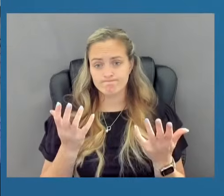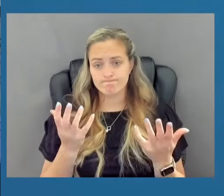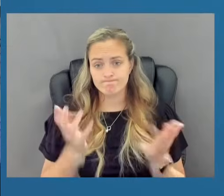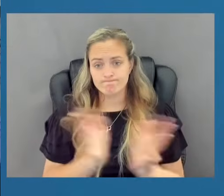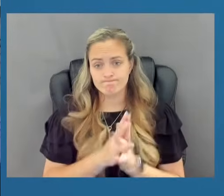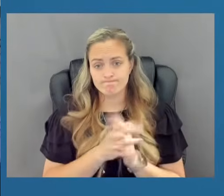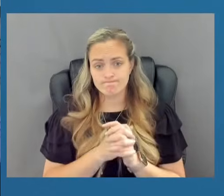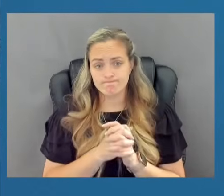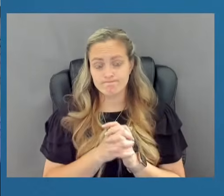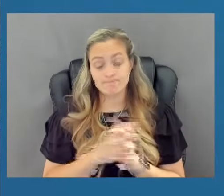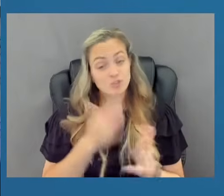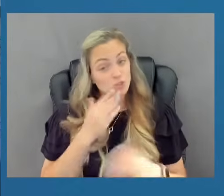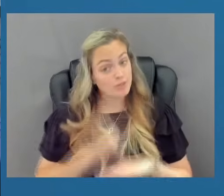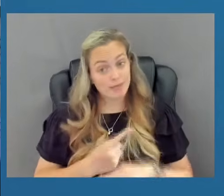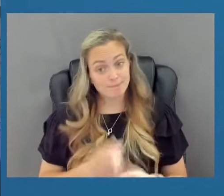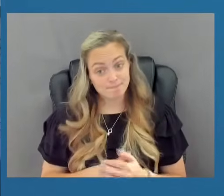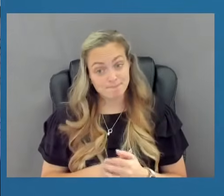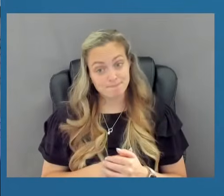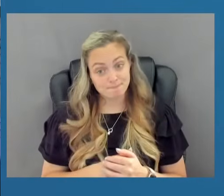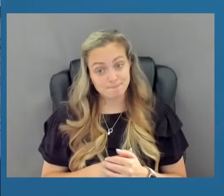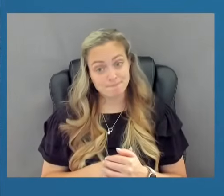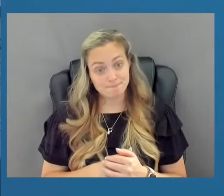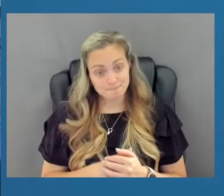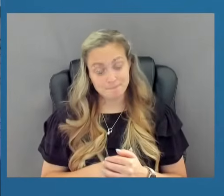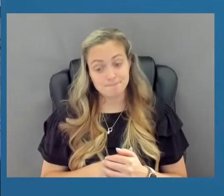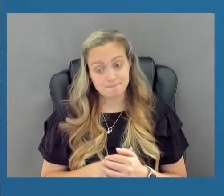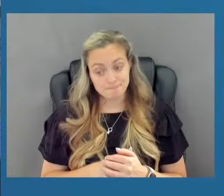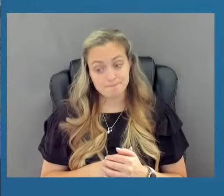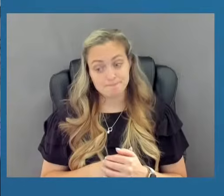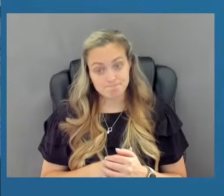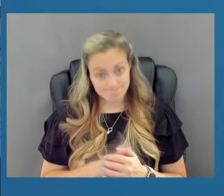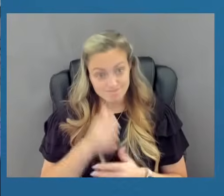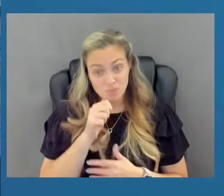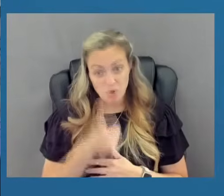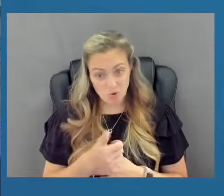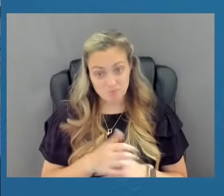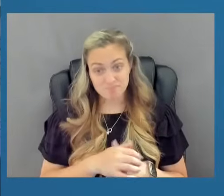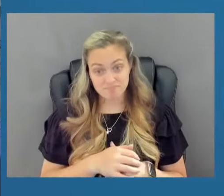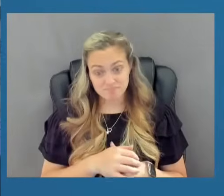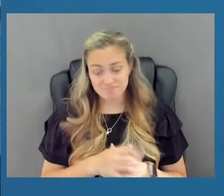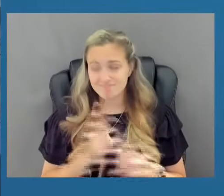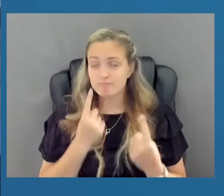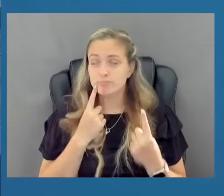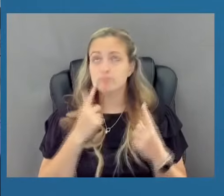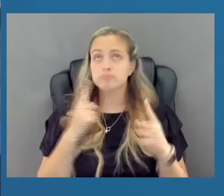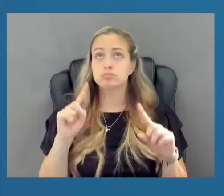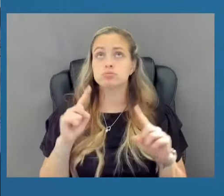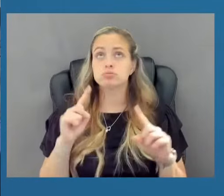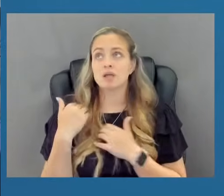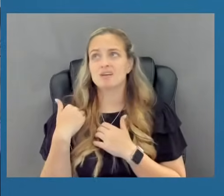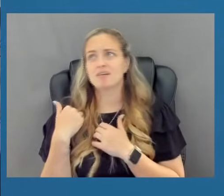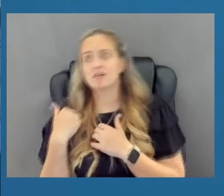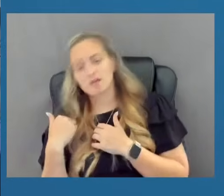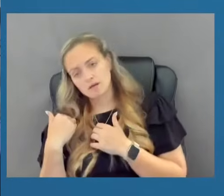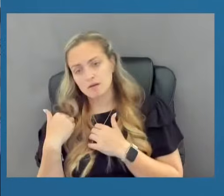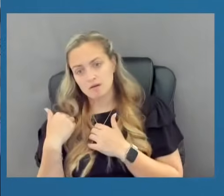This is a good day, my friends. Tomorrow, we'll finally lift the burden that's been on our justice system to bring justice